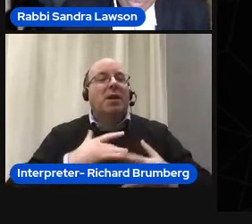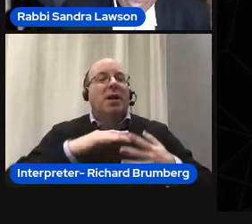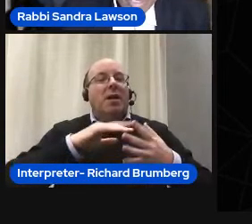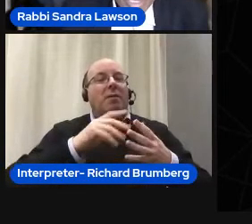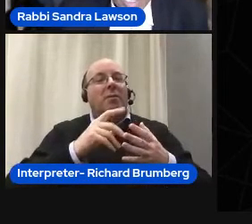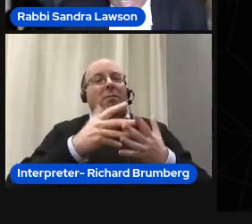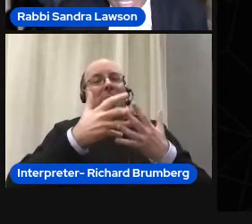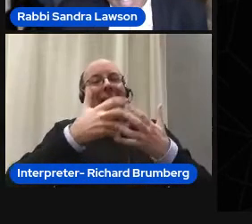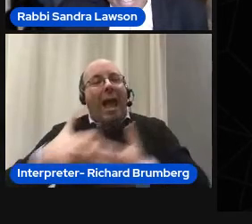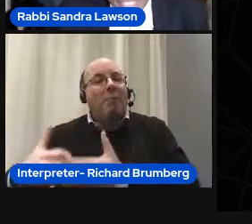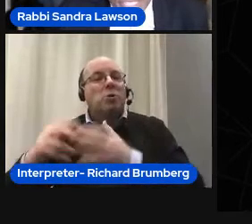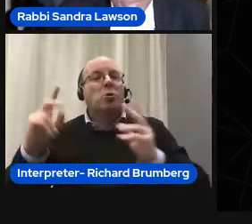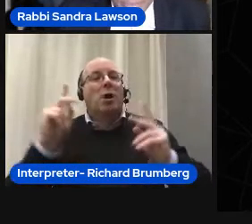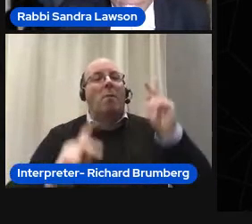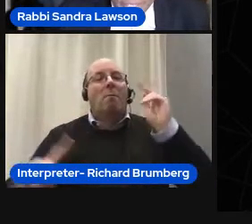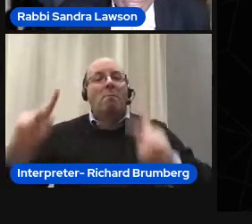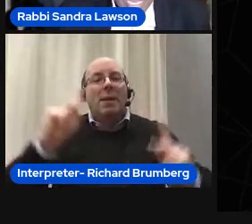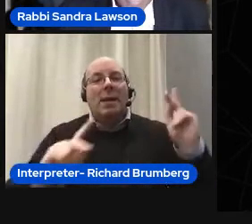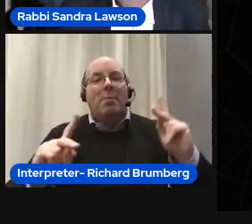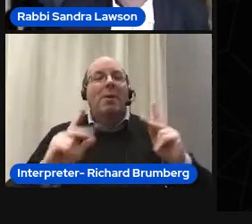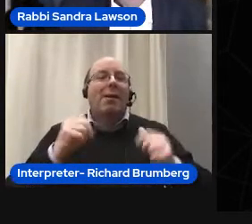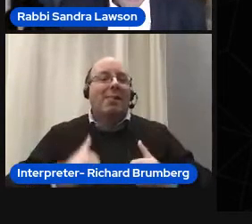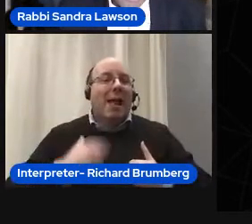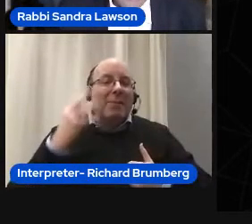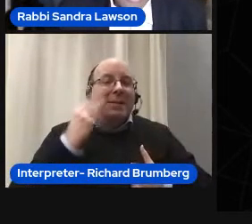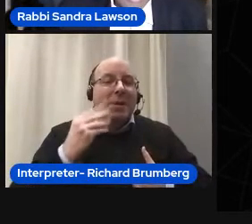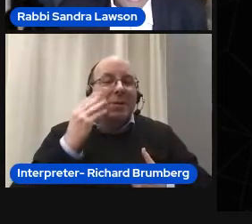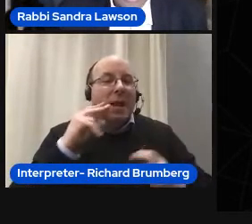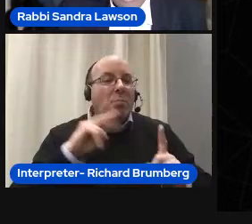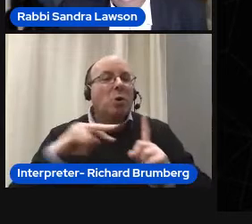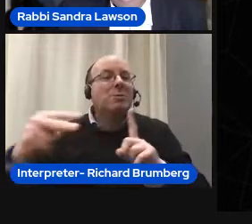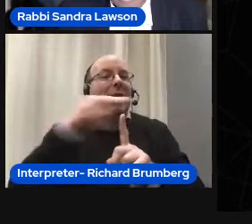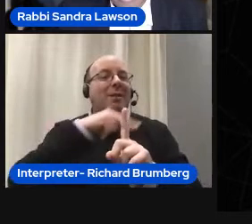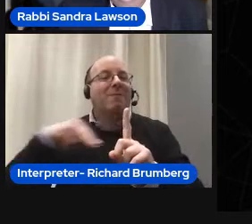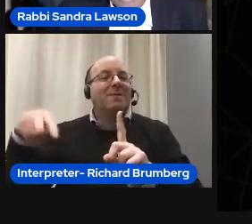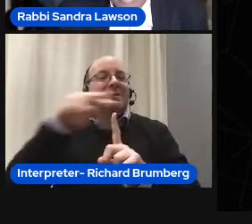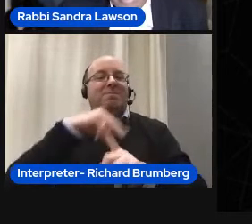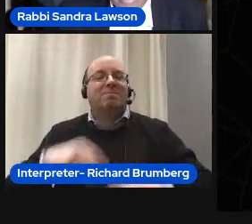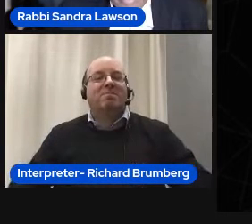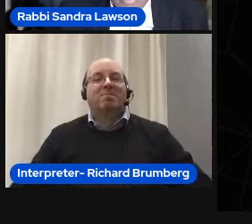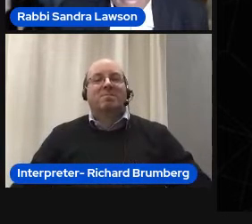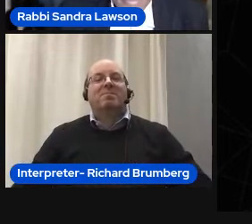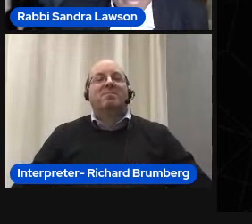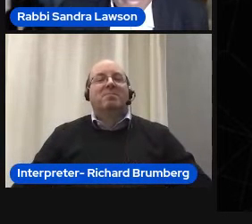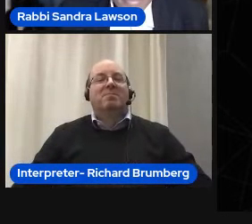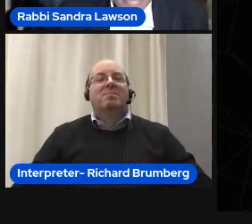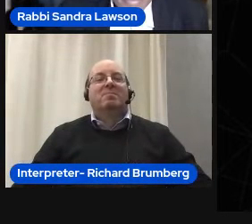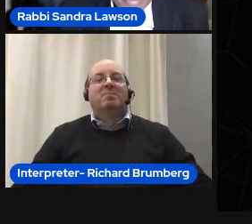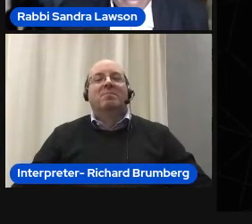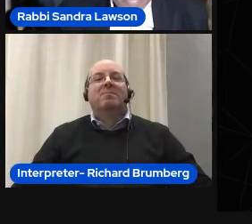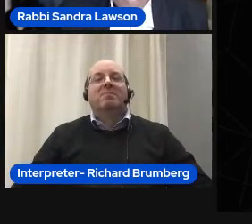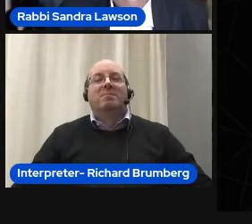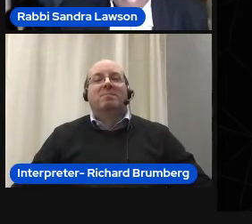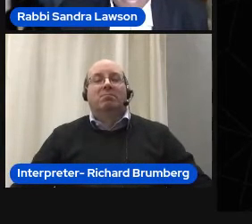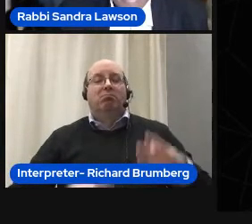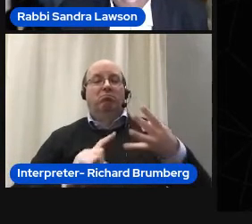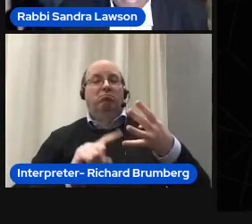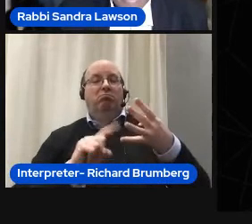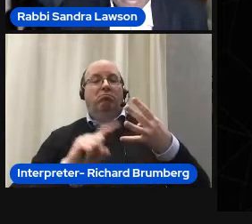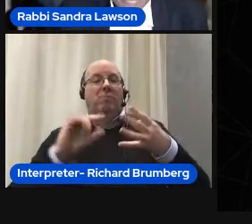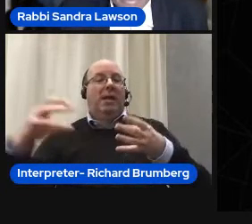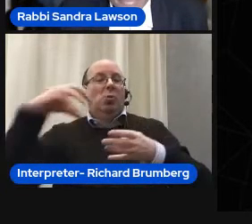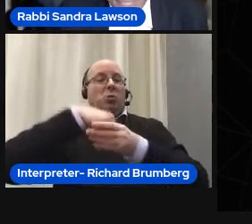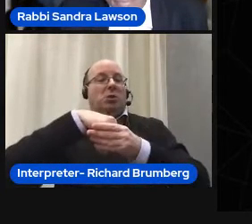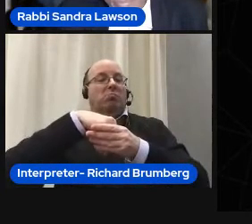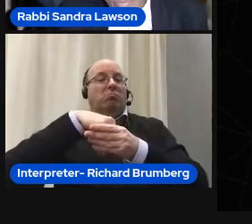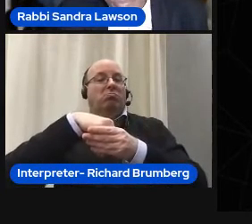of people, life experiences, and perspectives. And lastly, we have